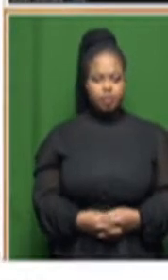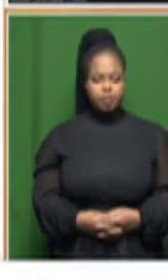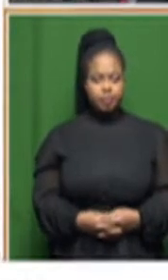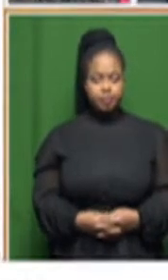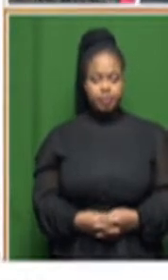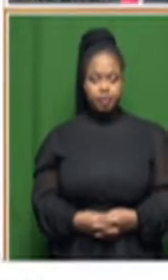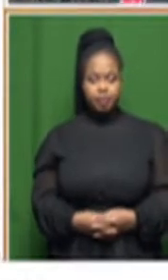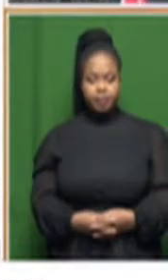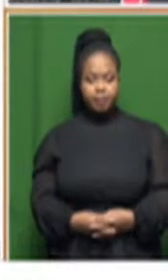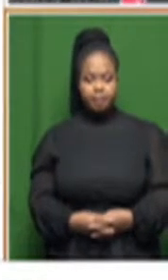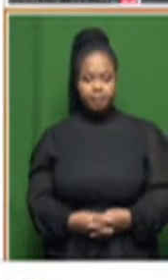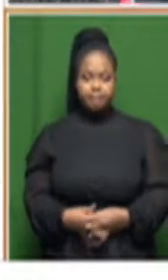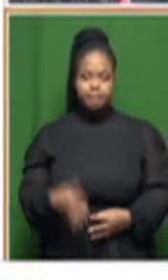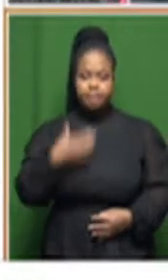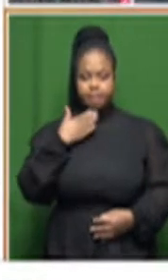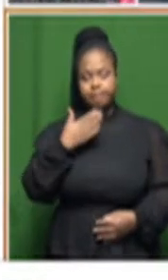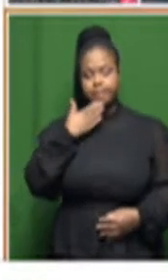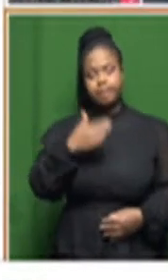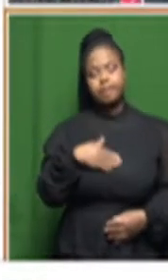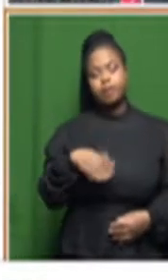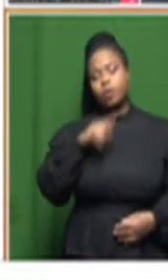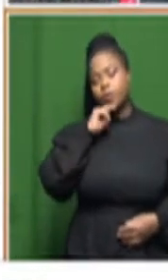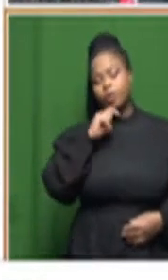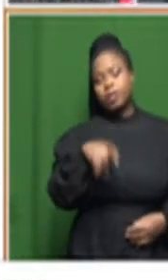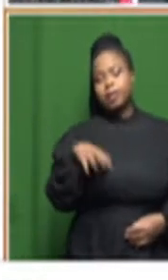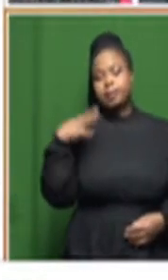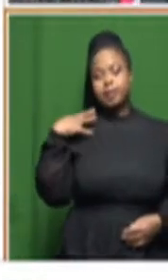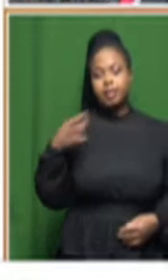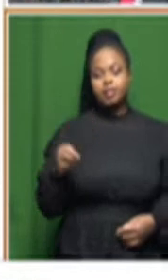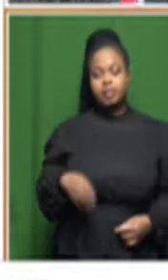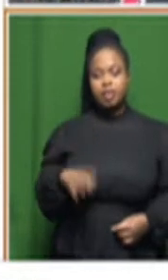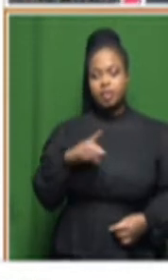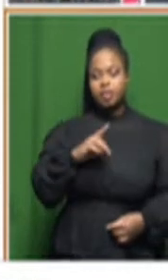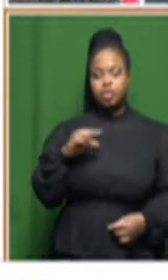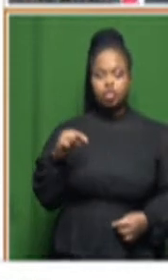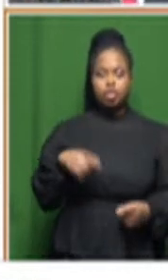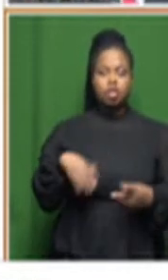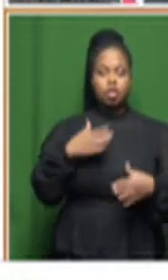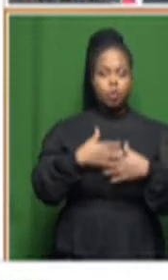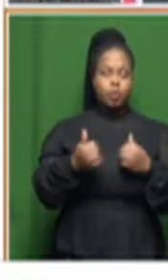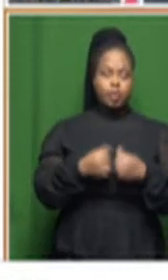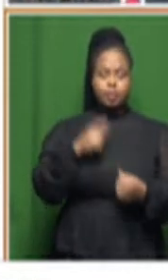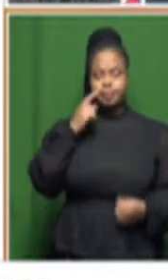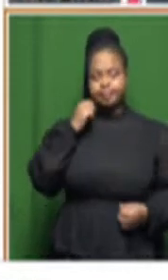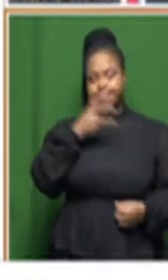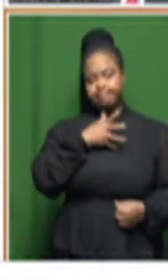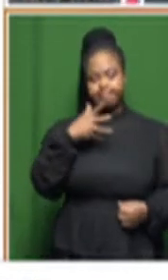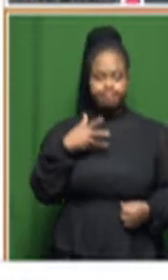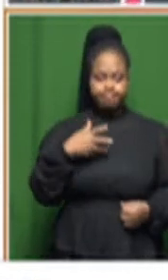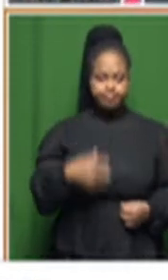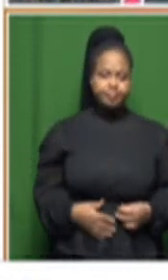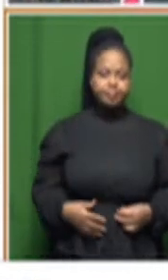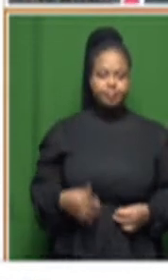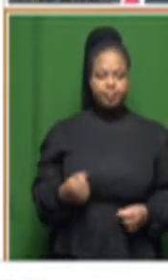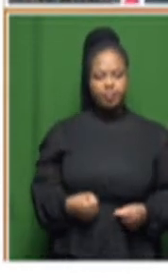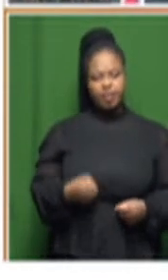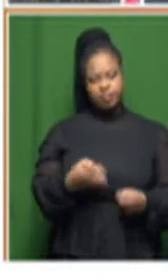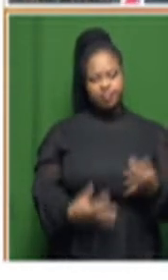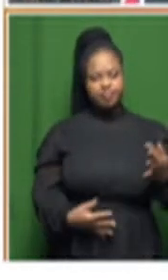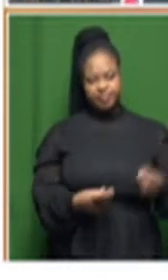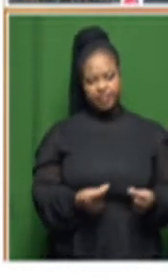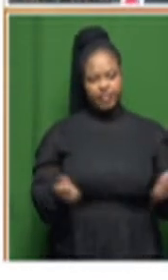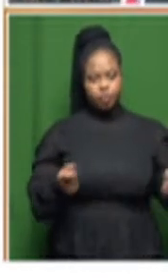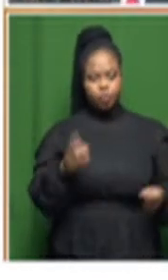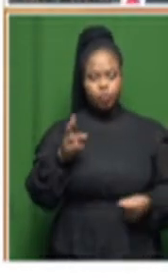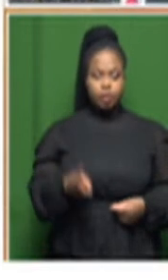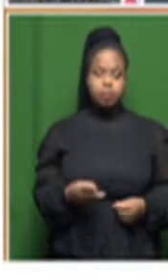Thank you very much, Foster. Morning, Minister. Morning, Deputy Minister, DG and colleagues, and ladies and gentlemen. I'll go through quite quickly and just